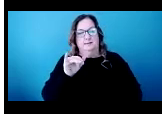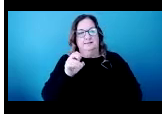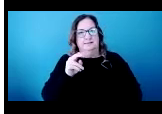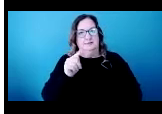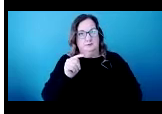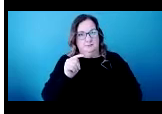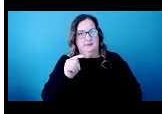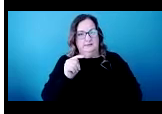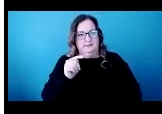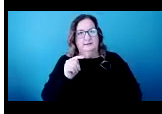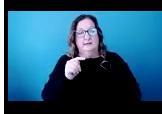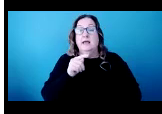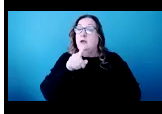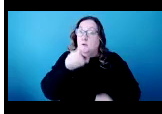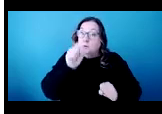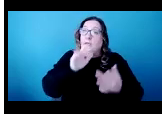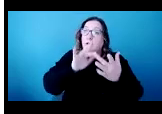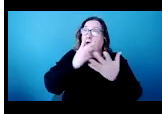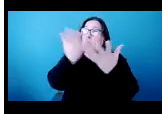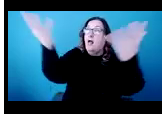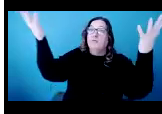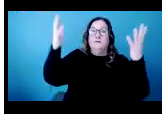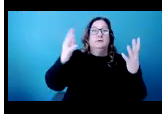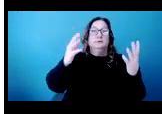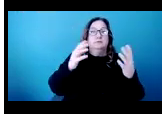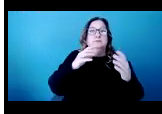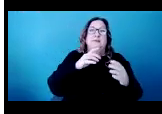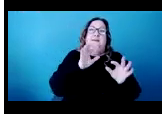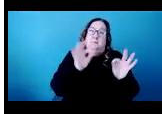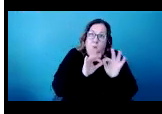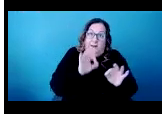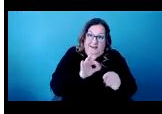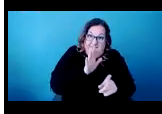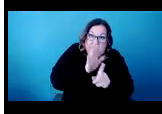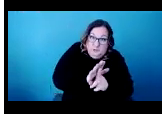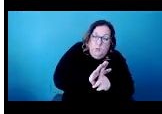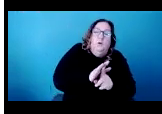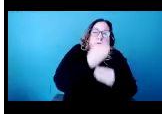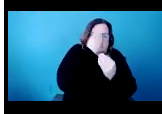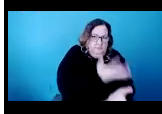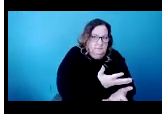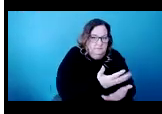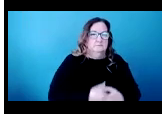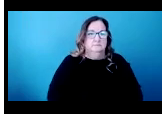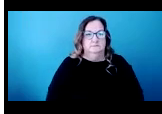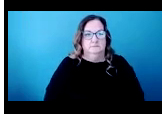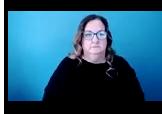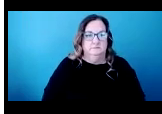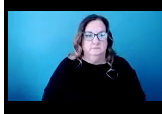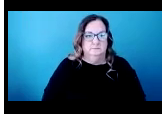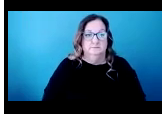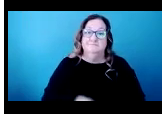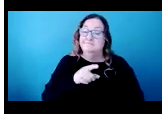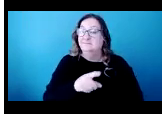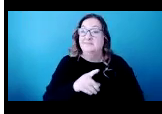legislators that aren't over your district as well. Basically, this is just kind of a basic template.